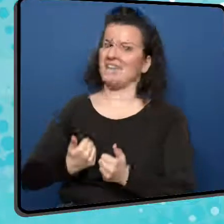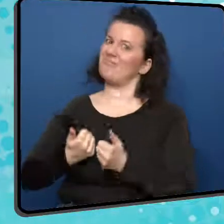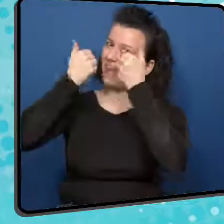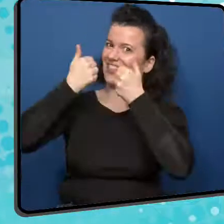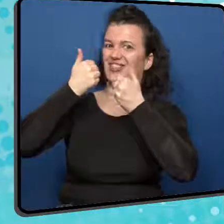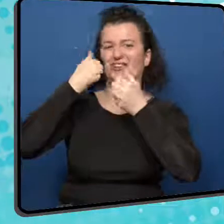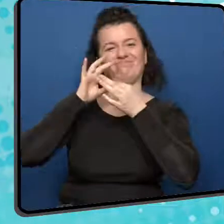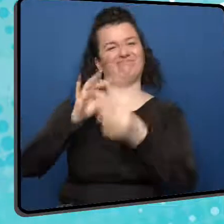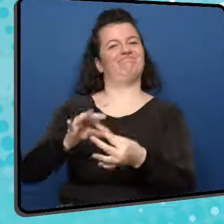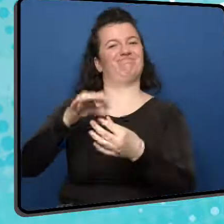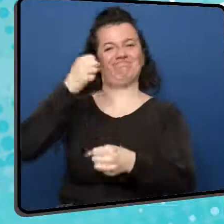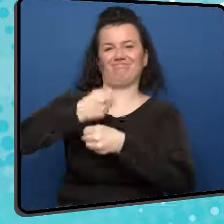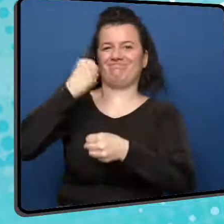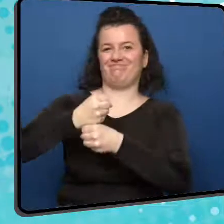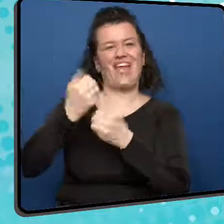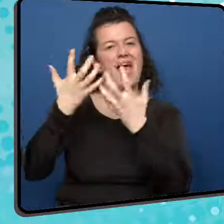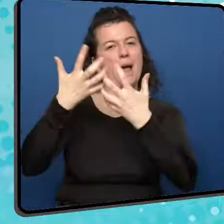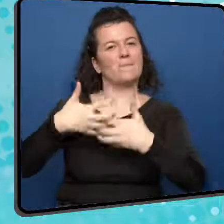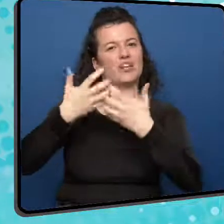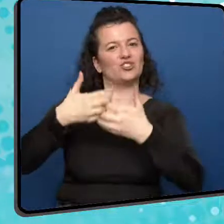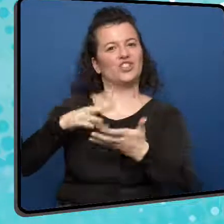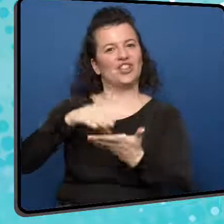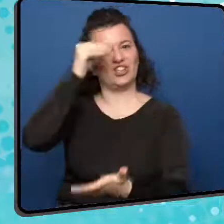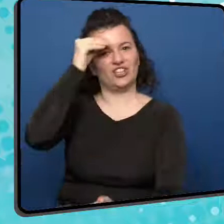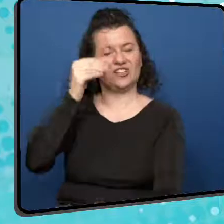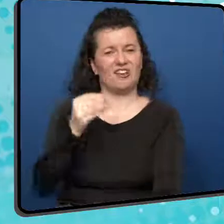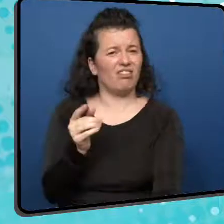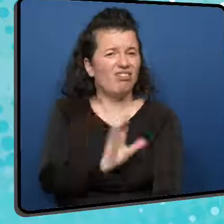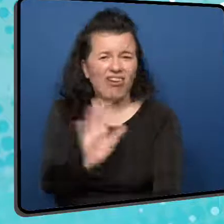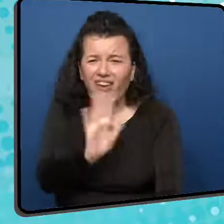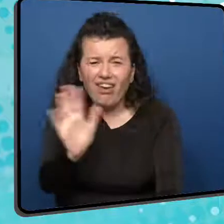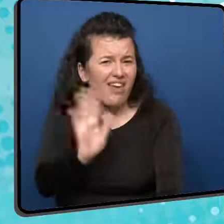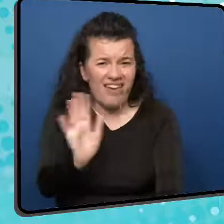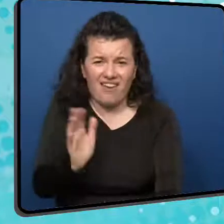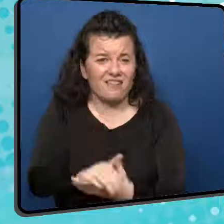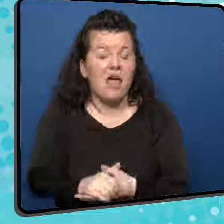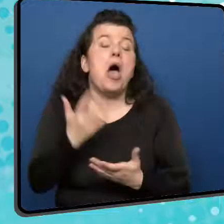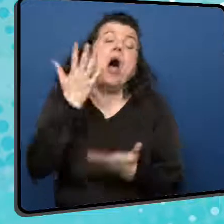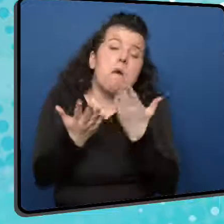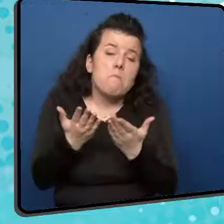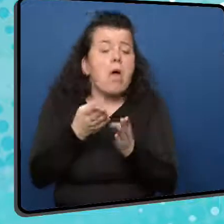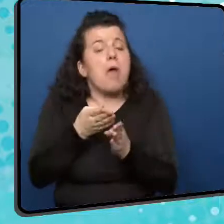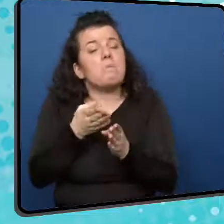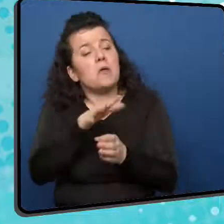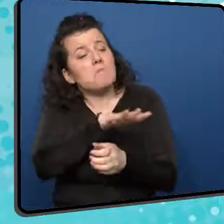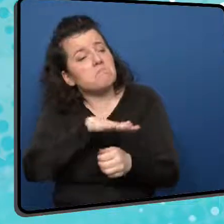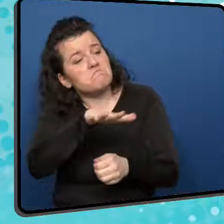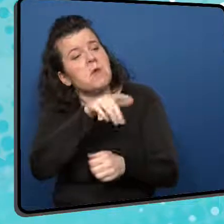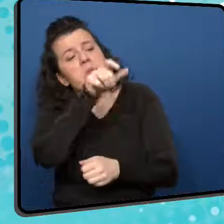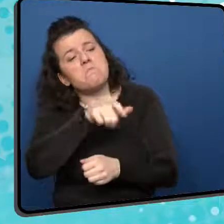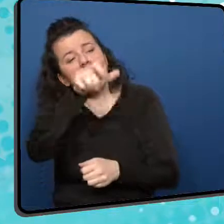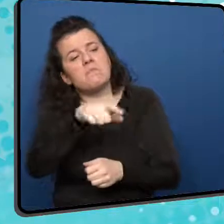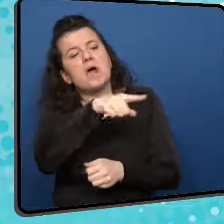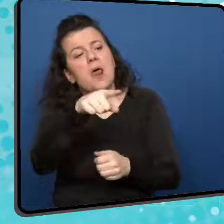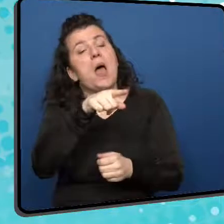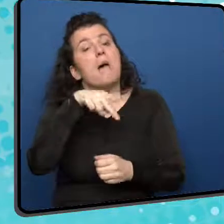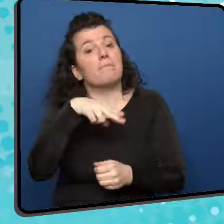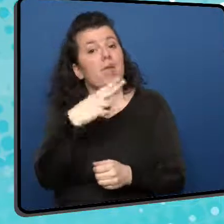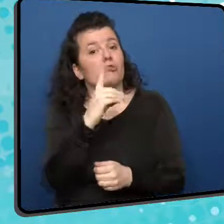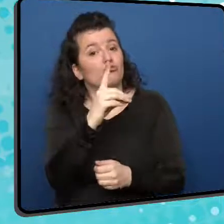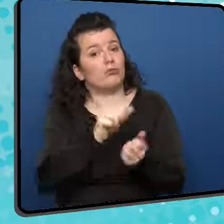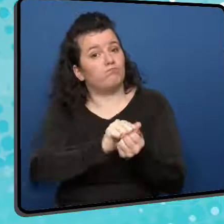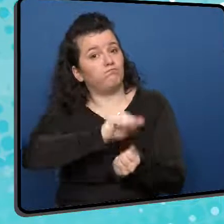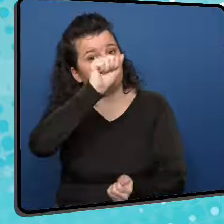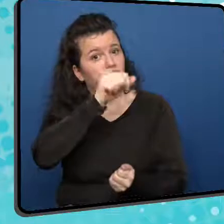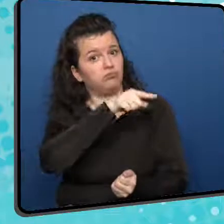at understanding machine learning problems. And I think for some, it does. There are some people I know who have done PhDs in machine learning,